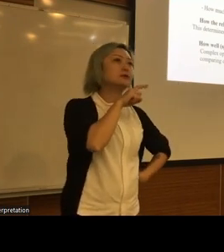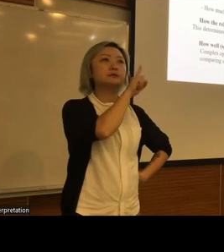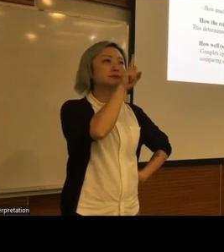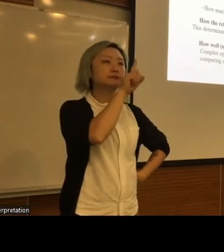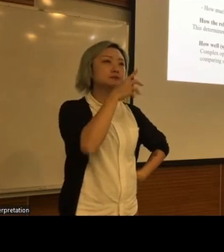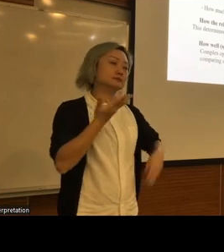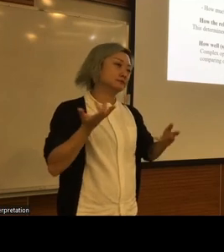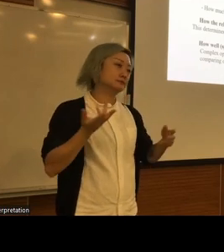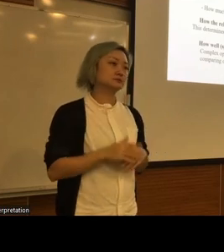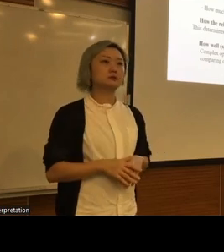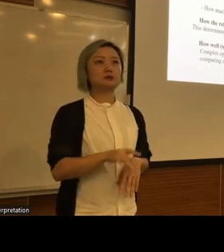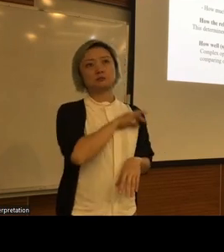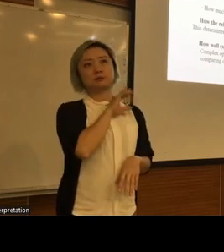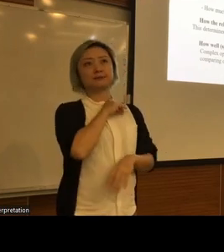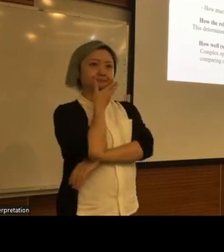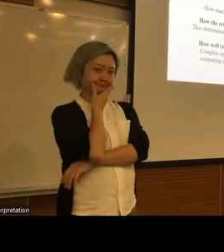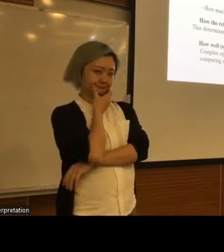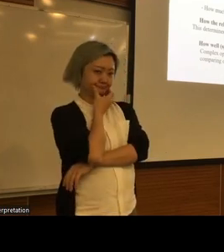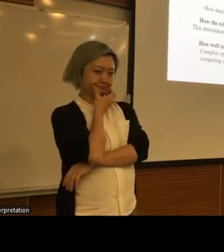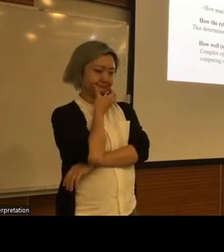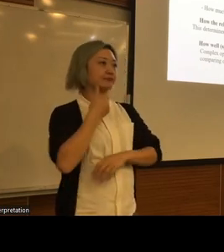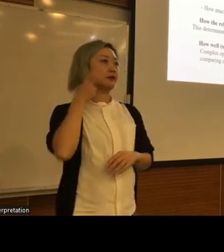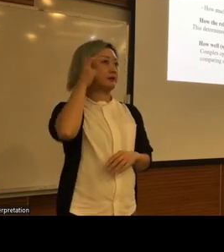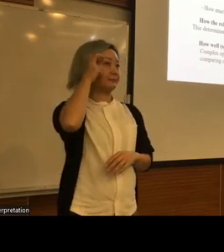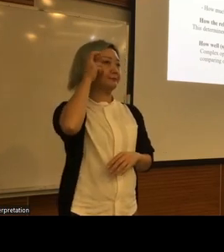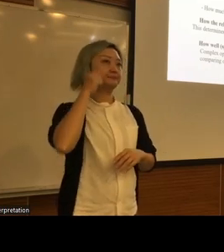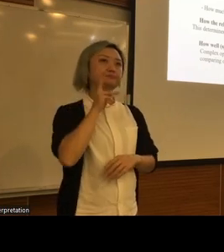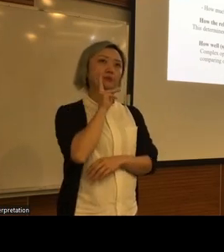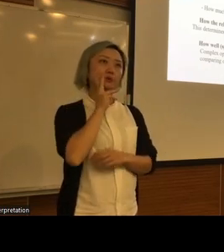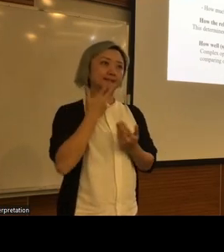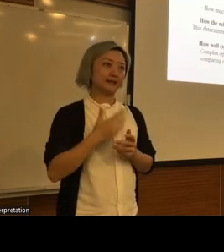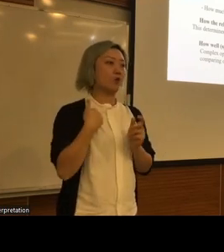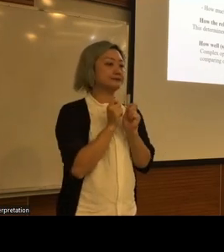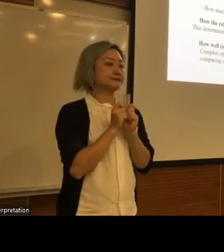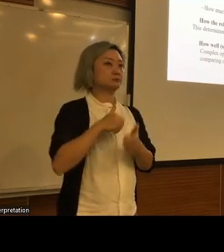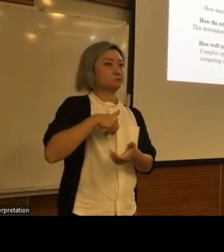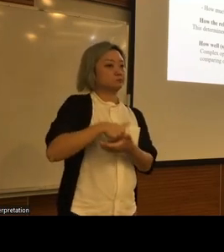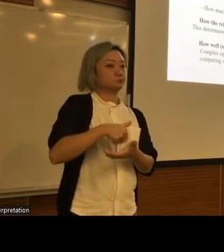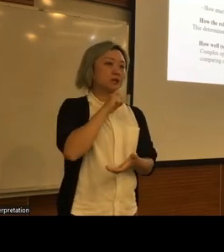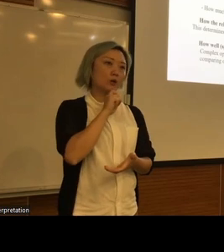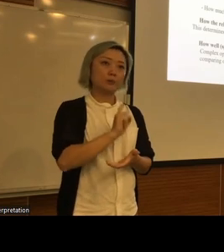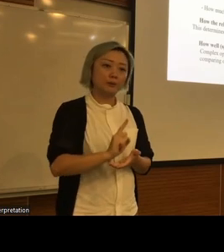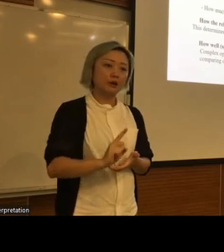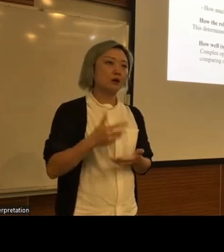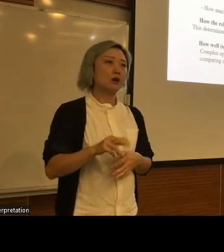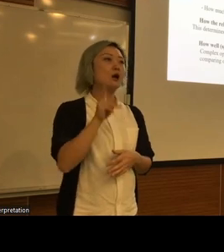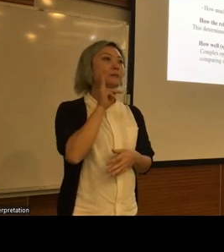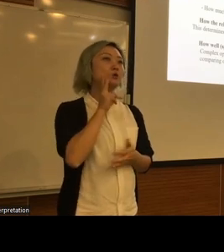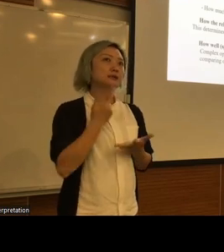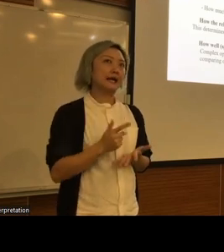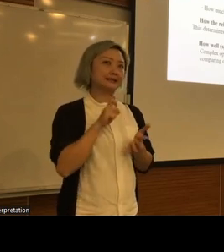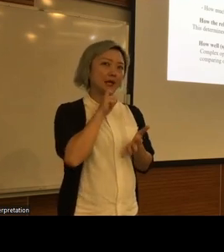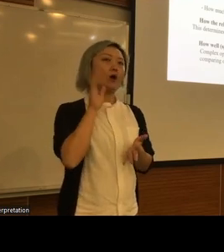you would have better availability when you already have information about how certain